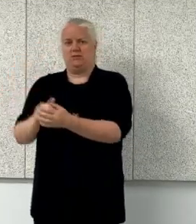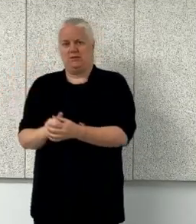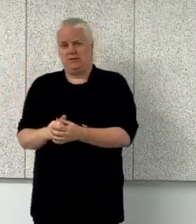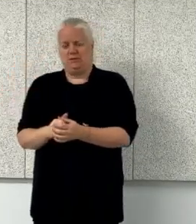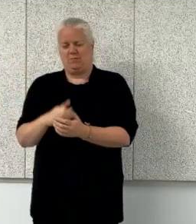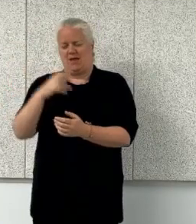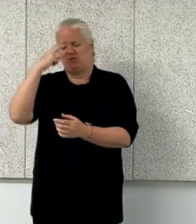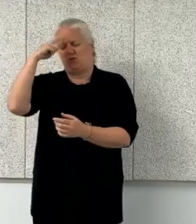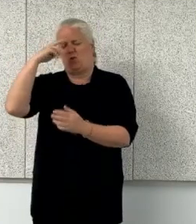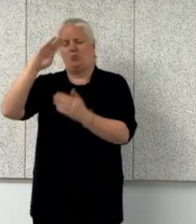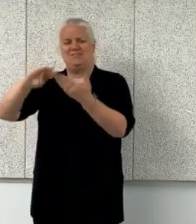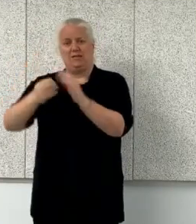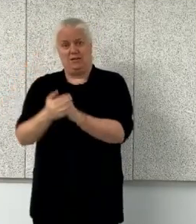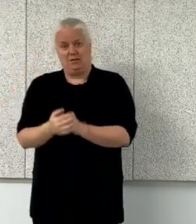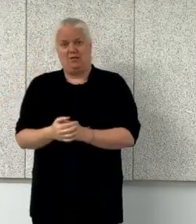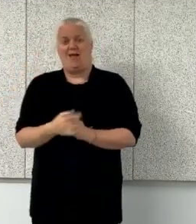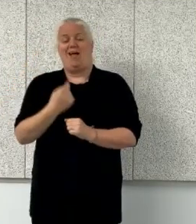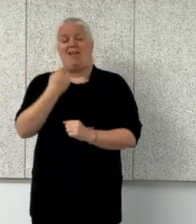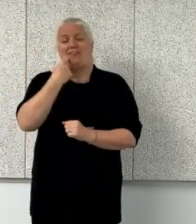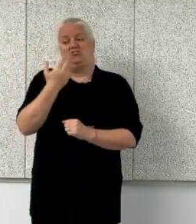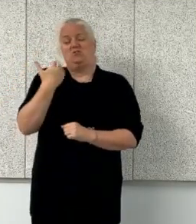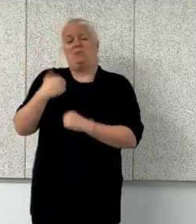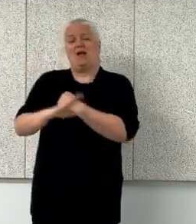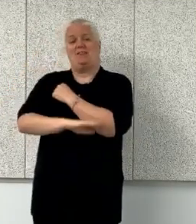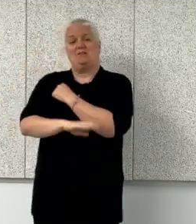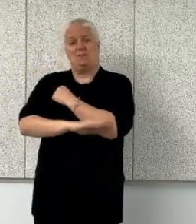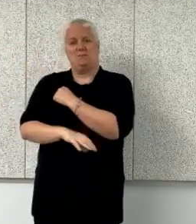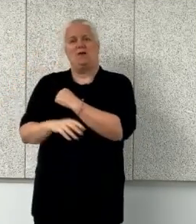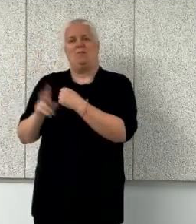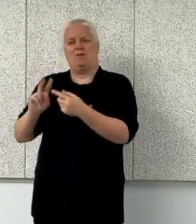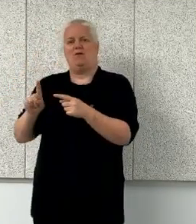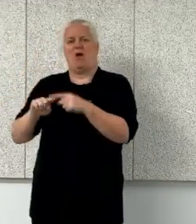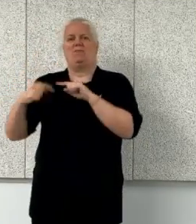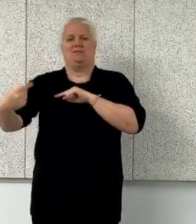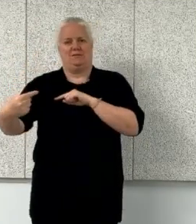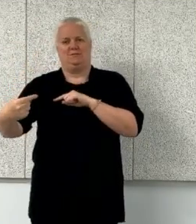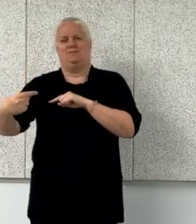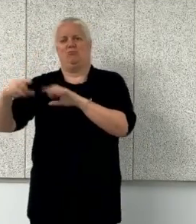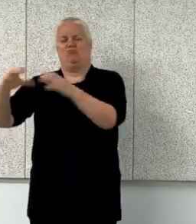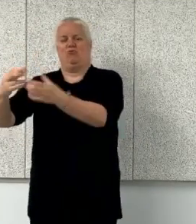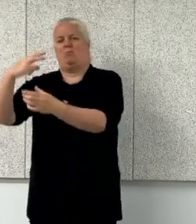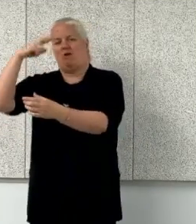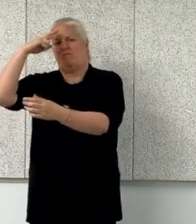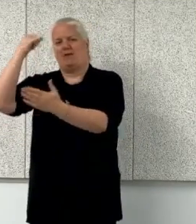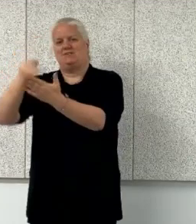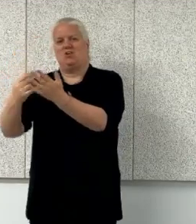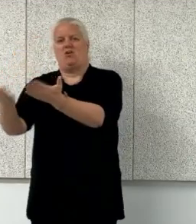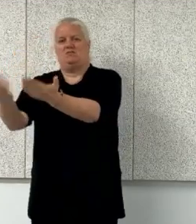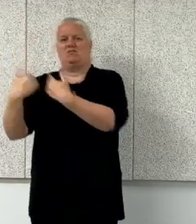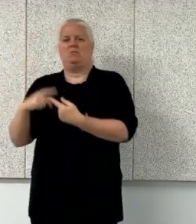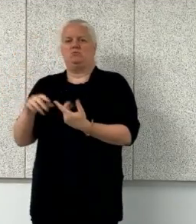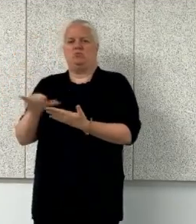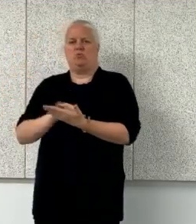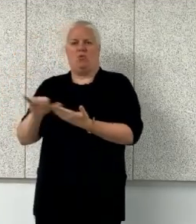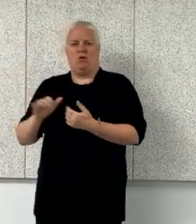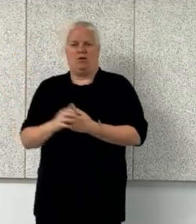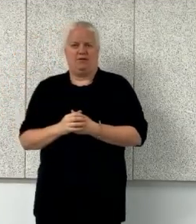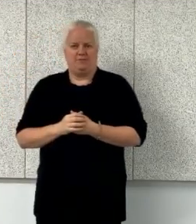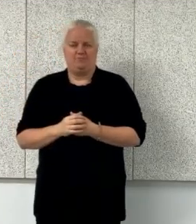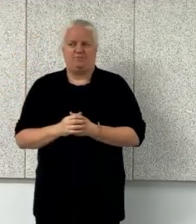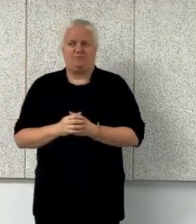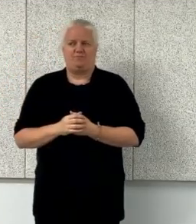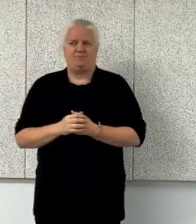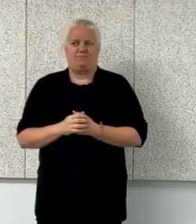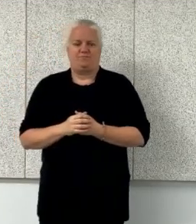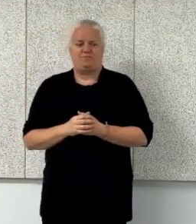this September, where we brought a group of Mexican artists to New York. And one of the things that's really top of mind for me